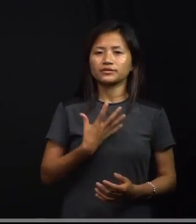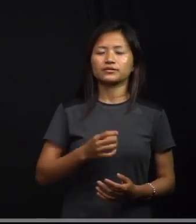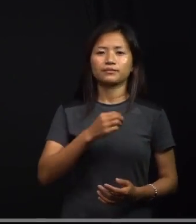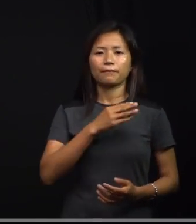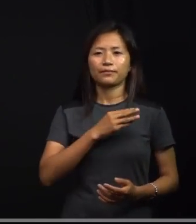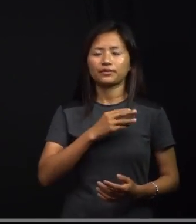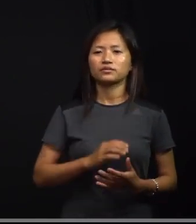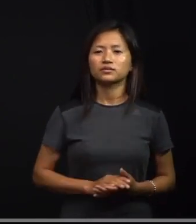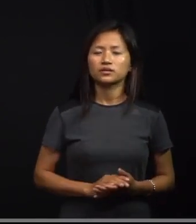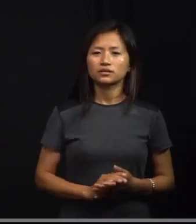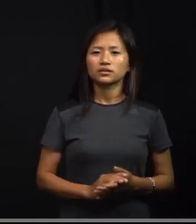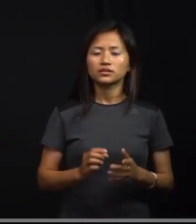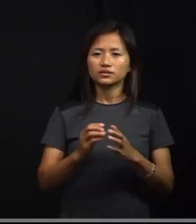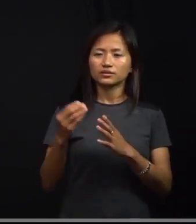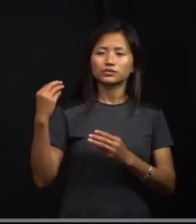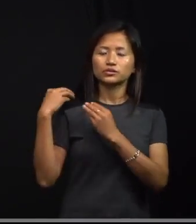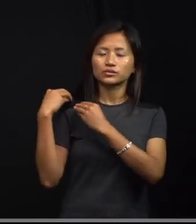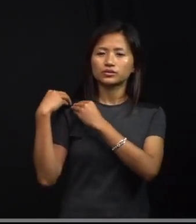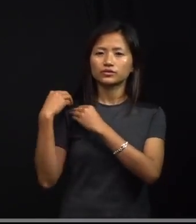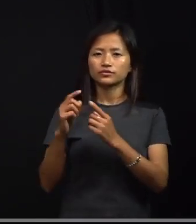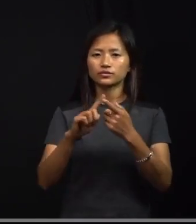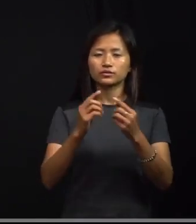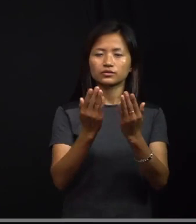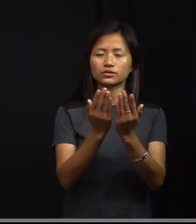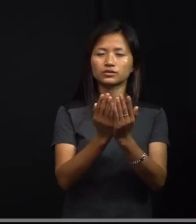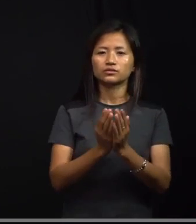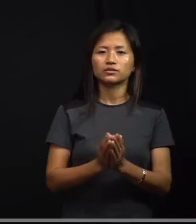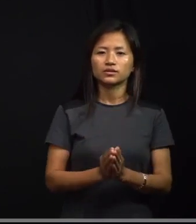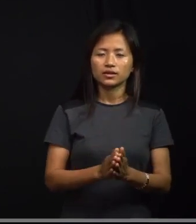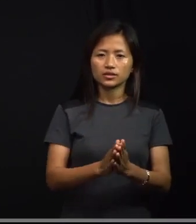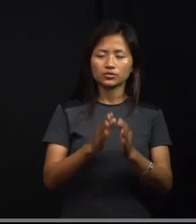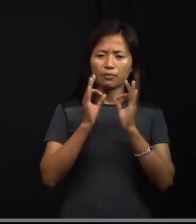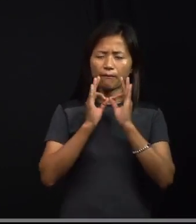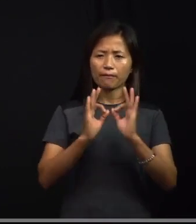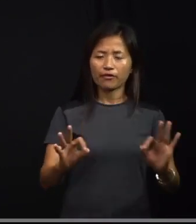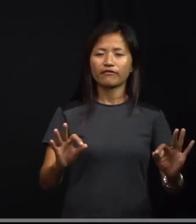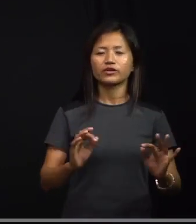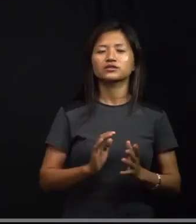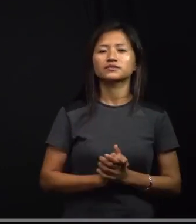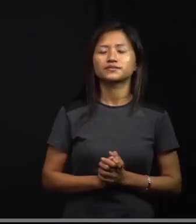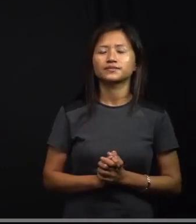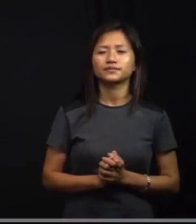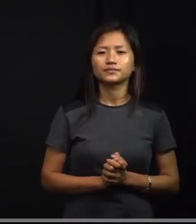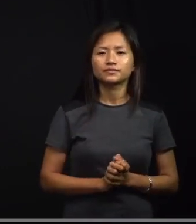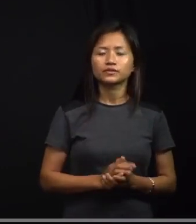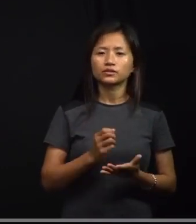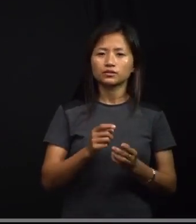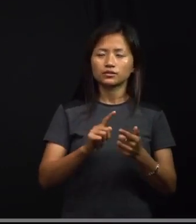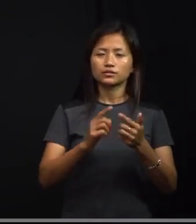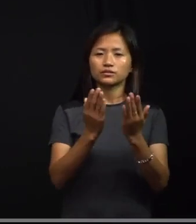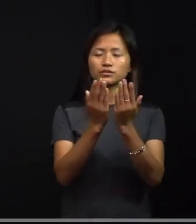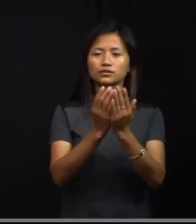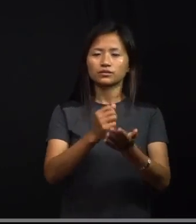is the duty of education to make it into perfection. So education will help us